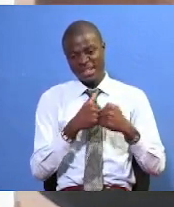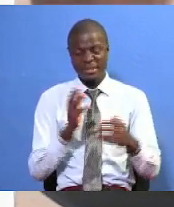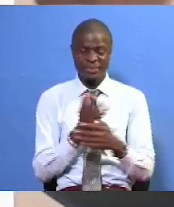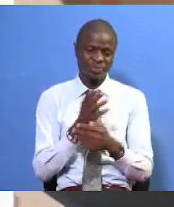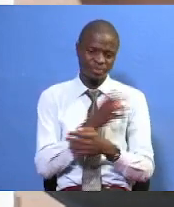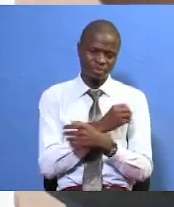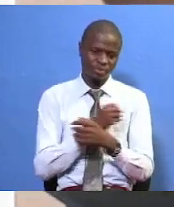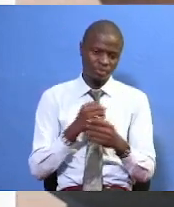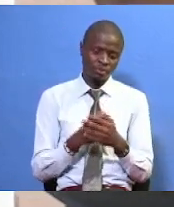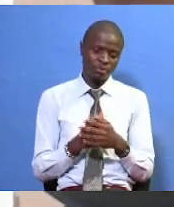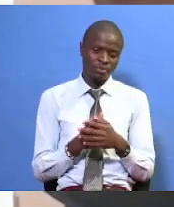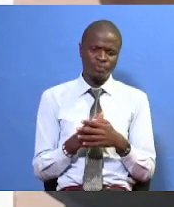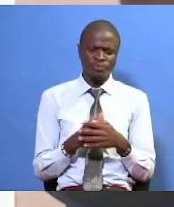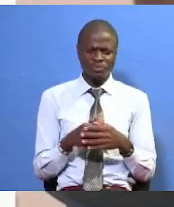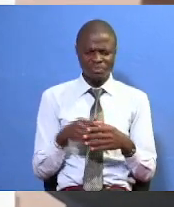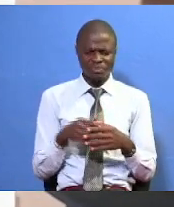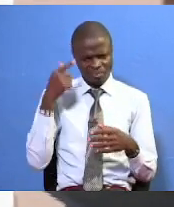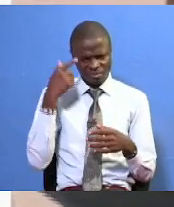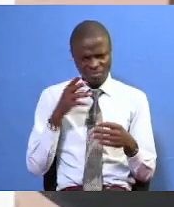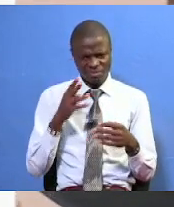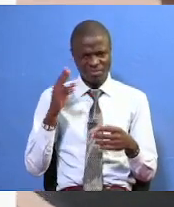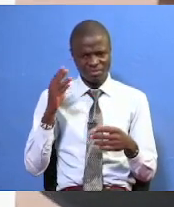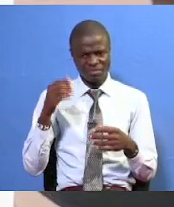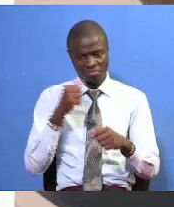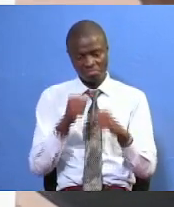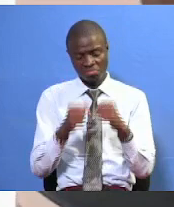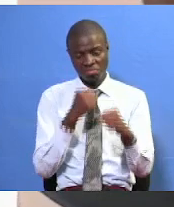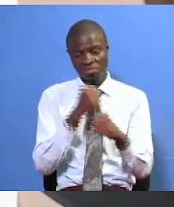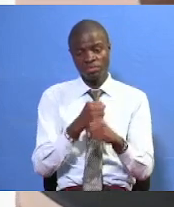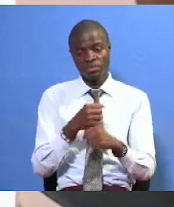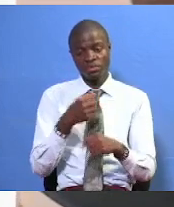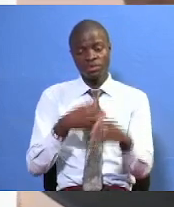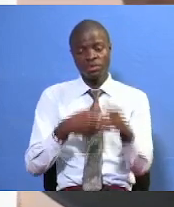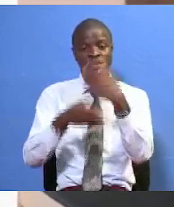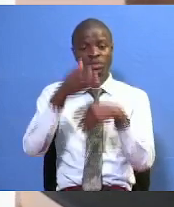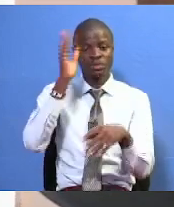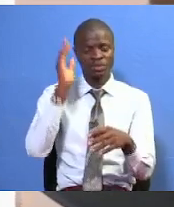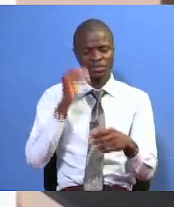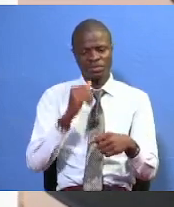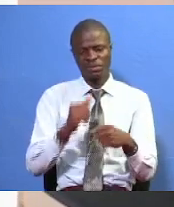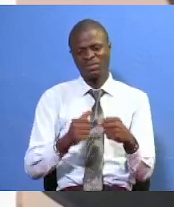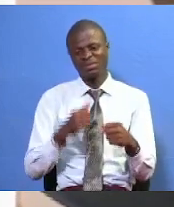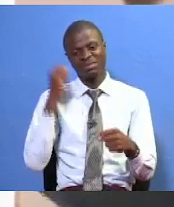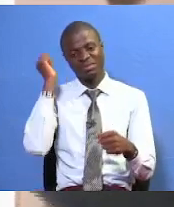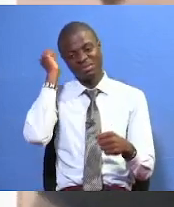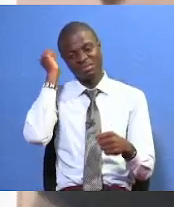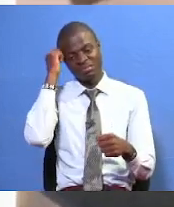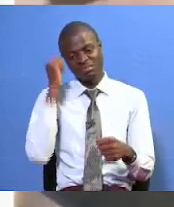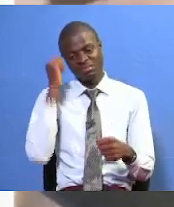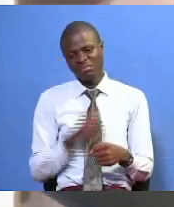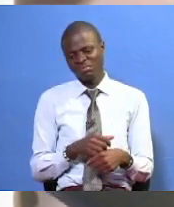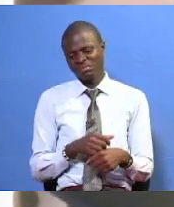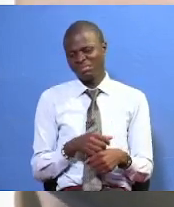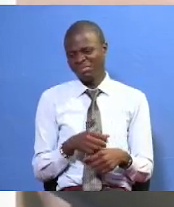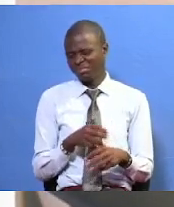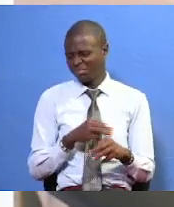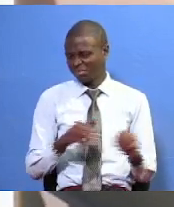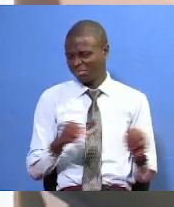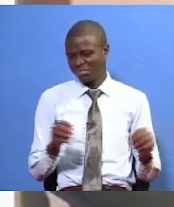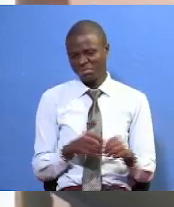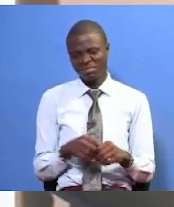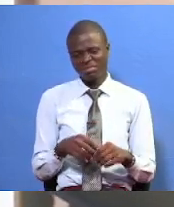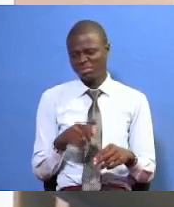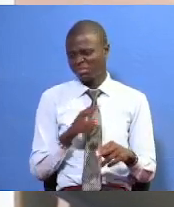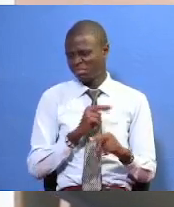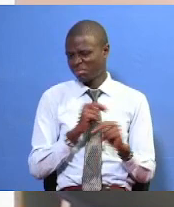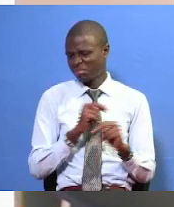resilience. 4 years of university education may seem a short time to endure, but not for young